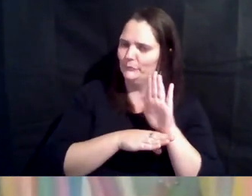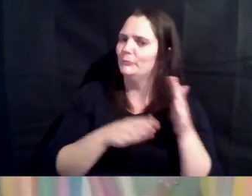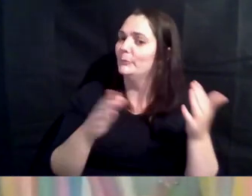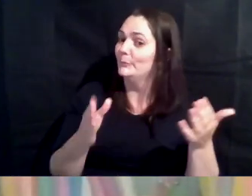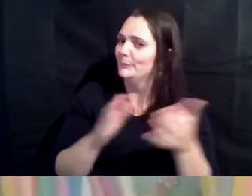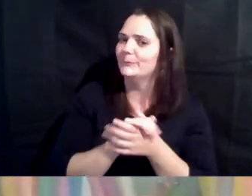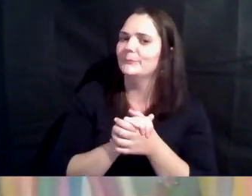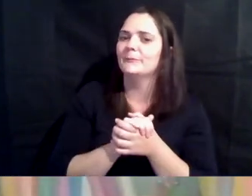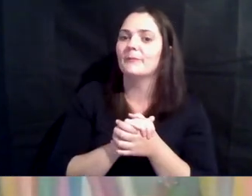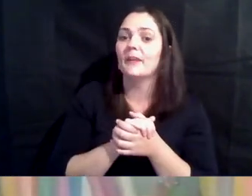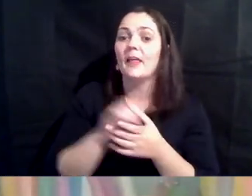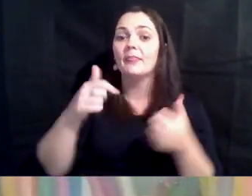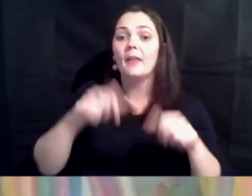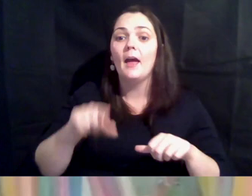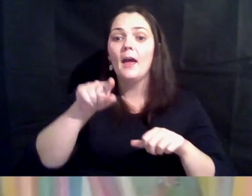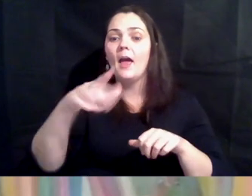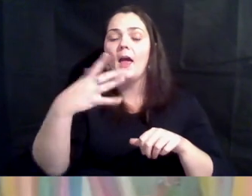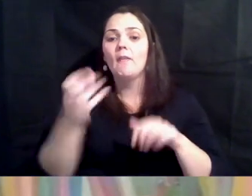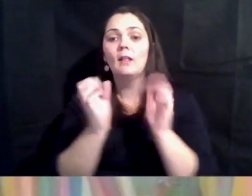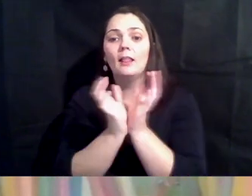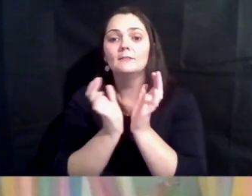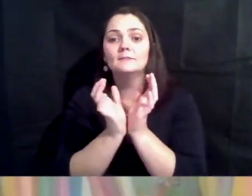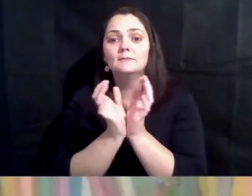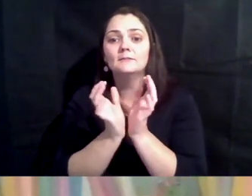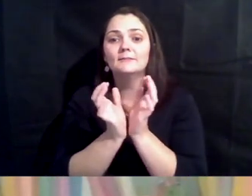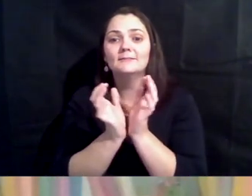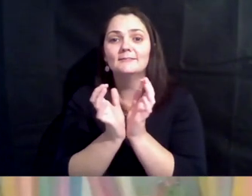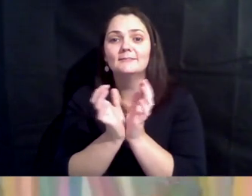to glue down some of these stunning lettuces.